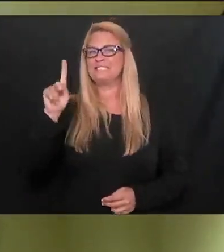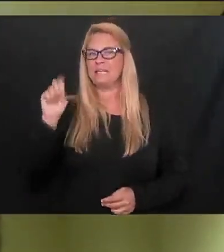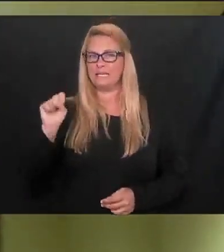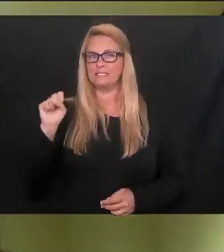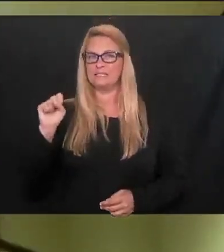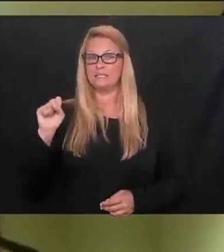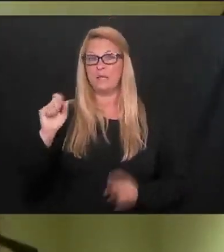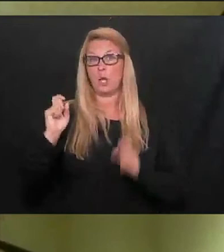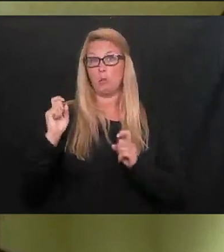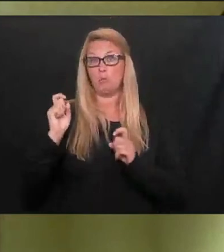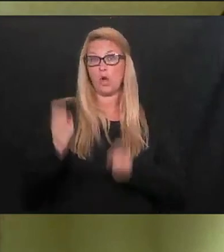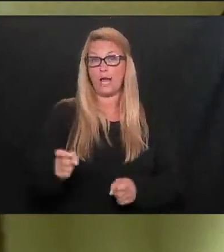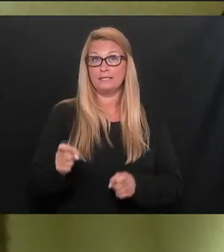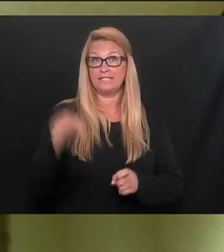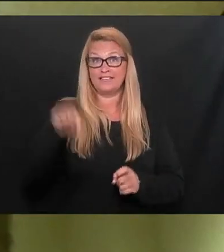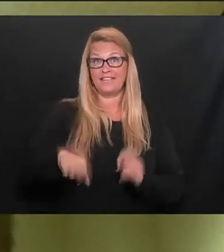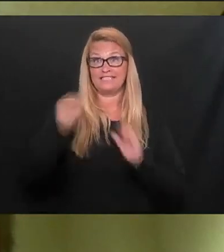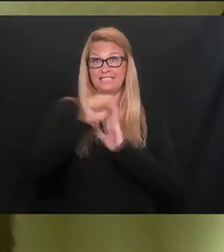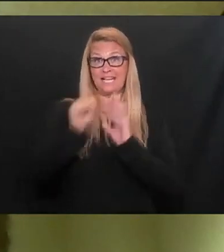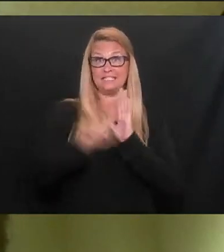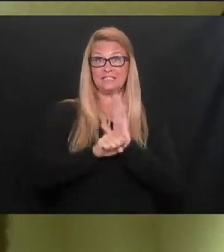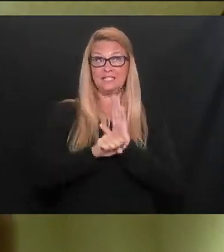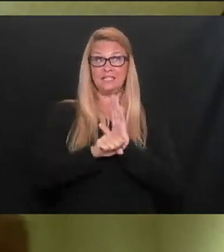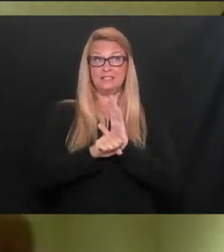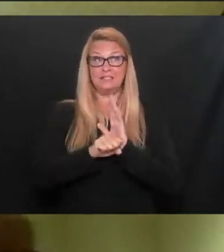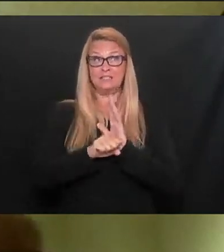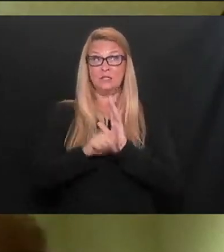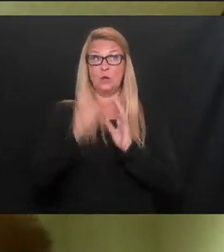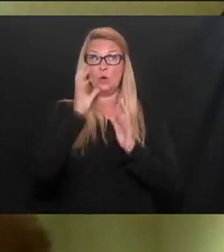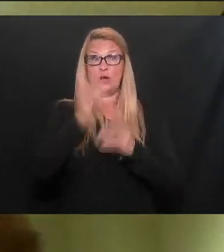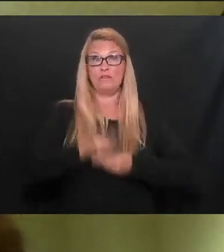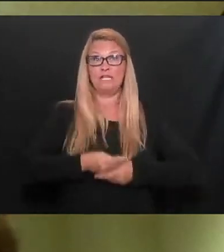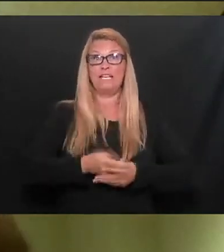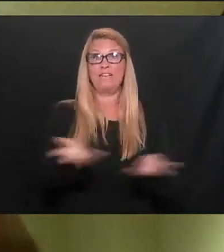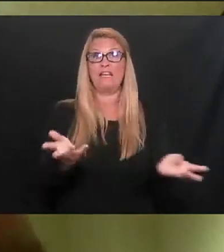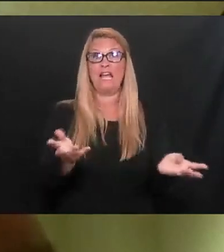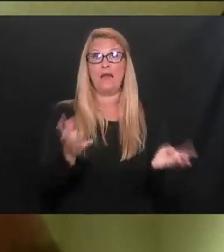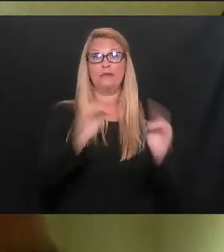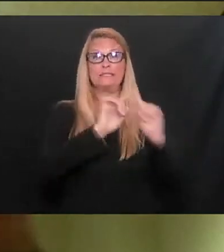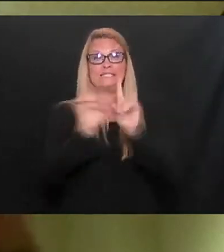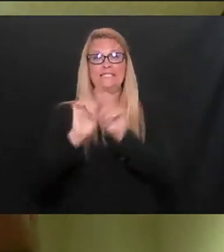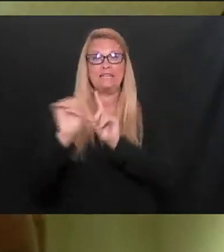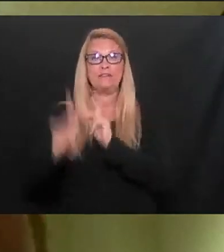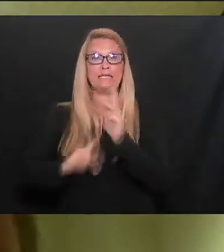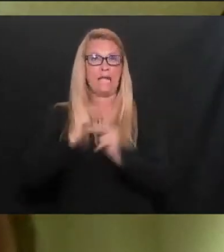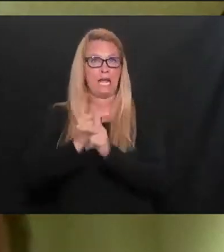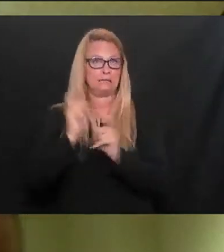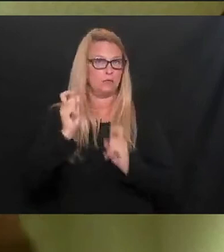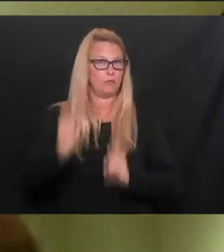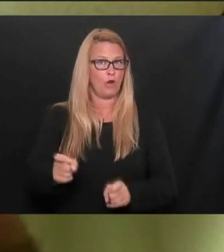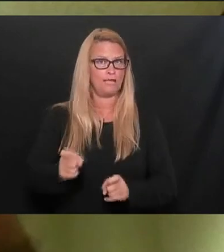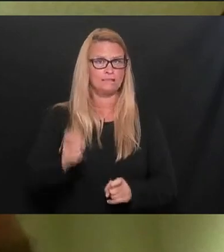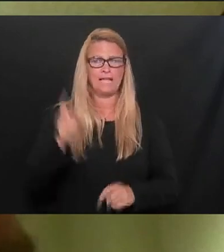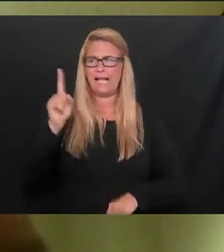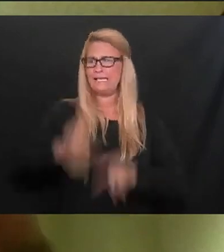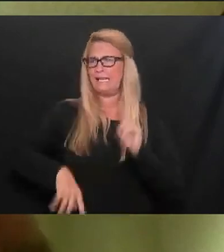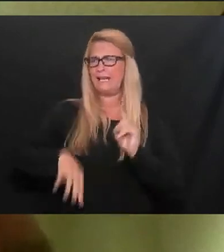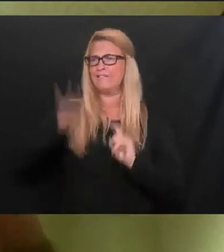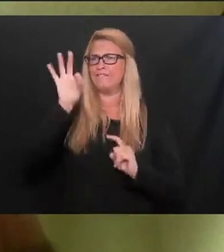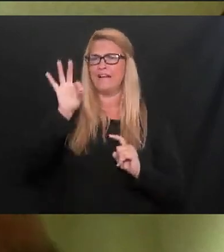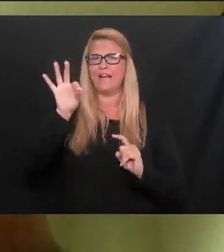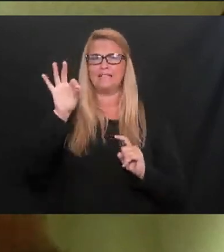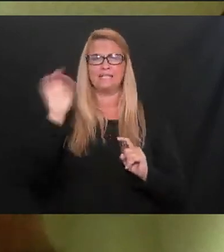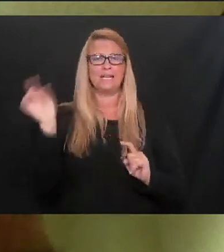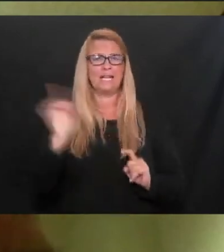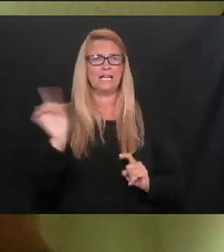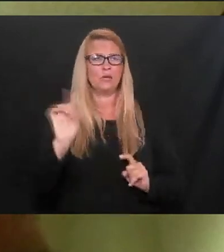giving out literally hundreds of thousands of dollars worth of prizes, and So far, I can't find any place on OASIS